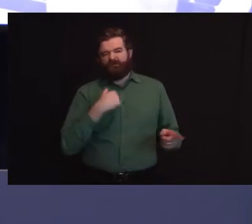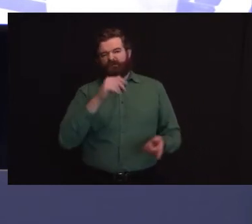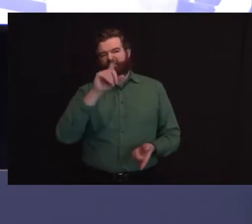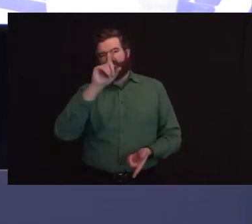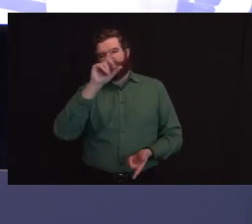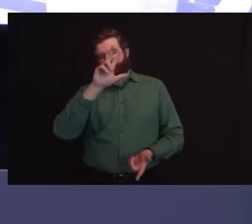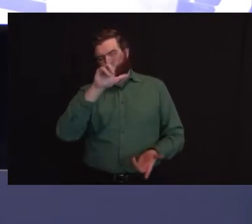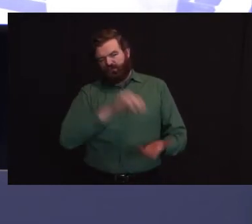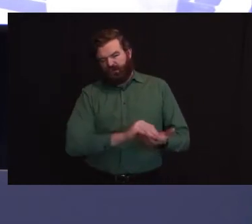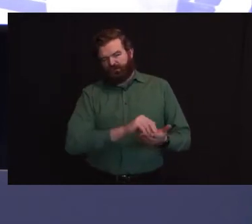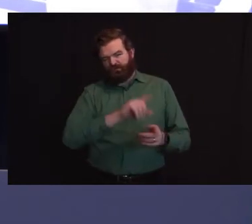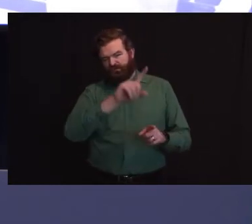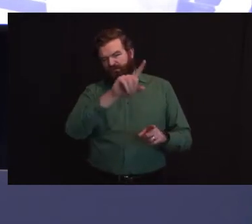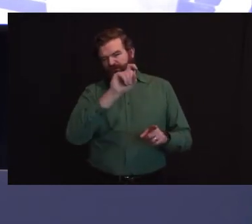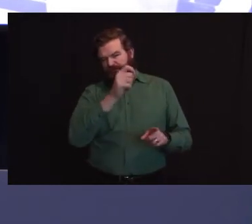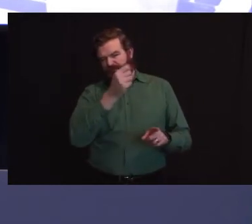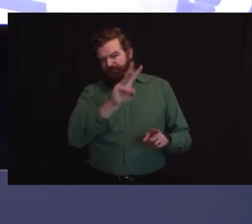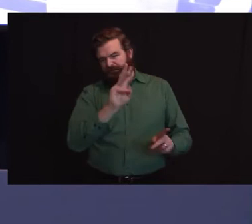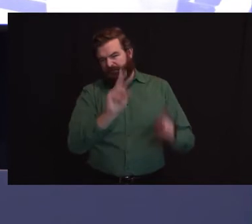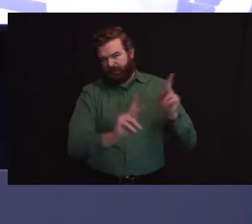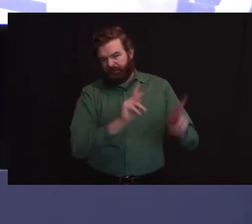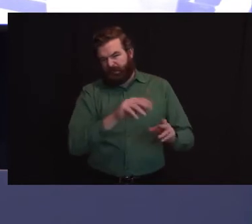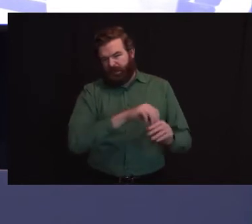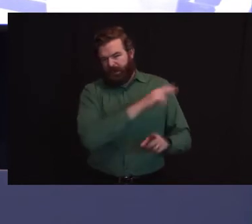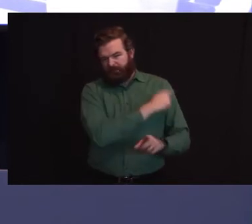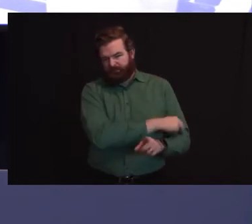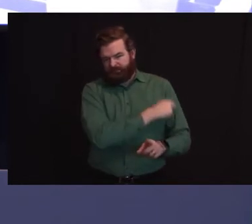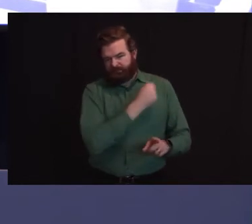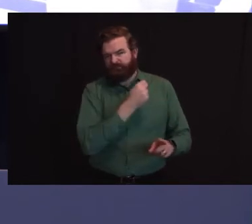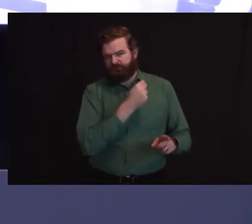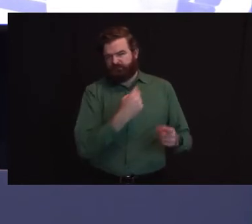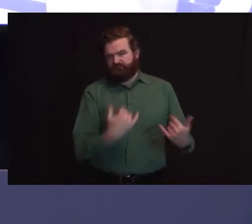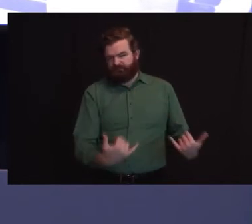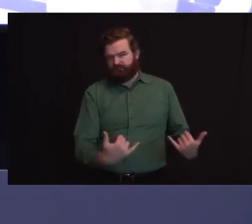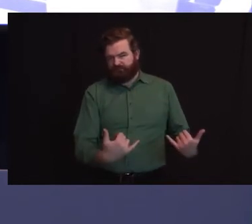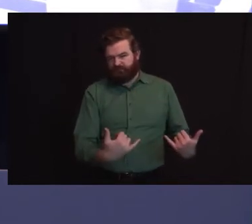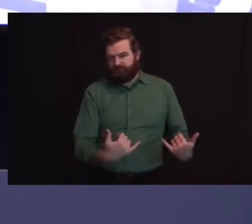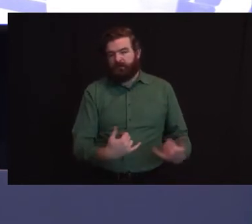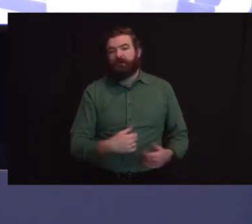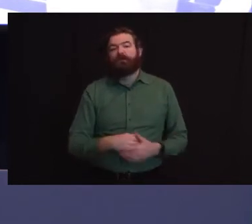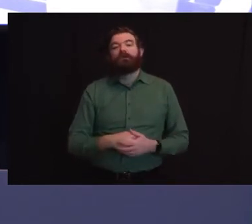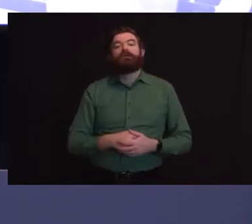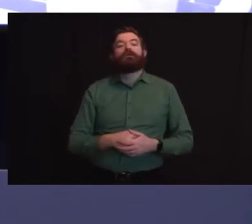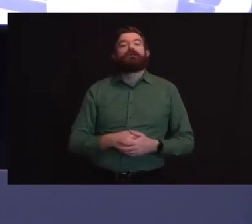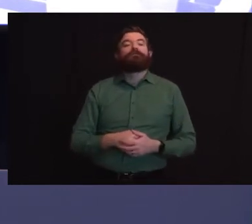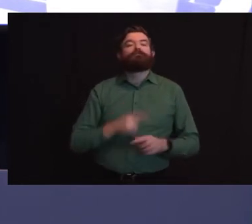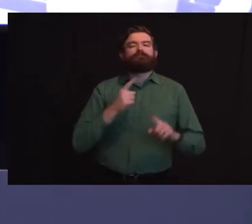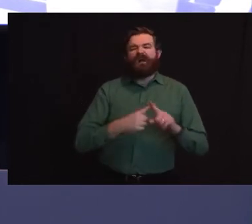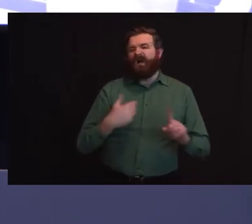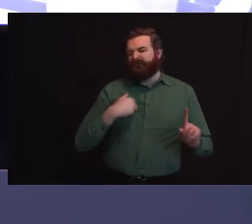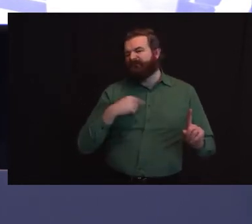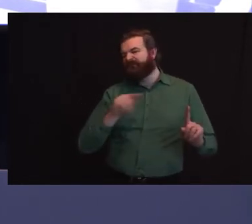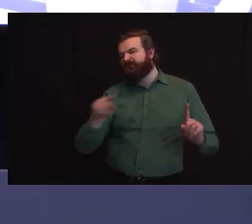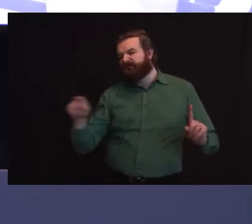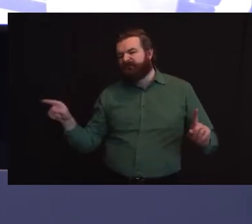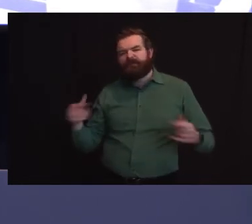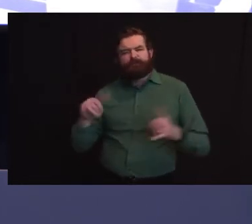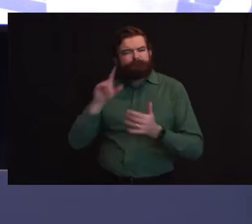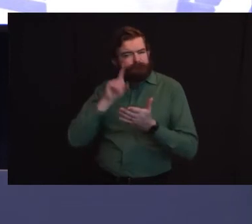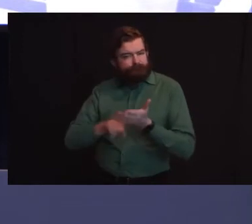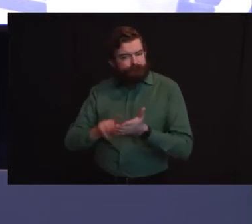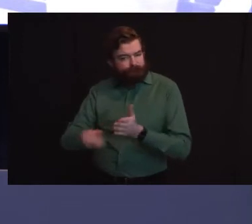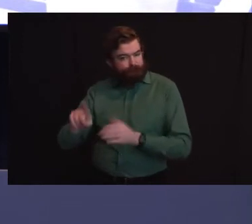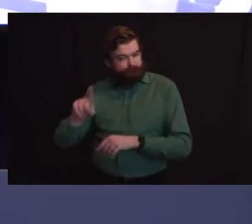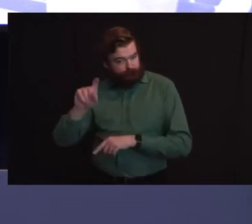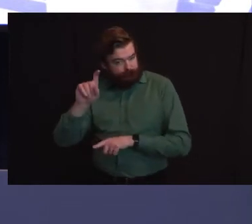of COVID-19 patients and persons under investigation last evening. There are 548 individuals